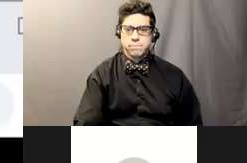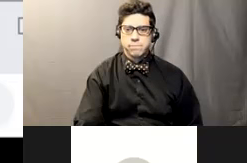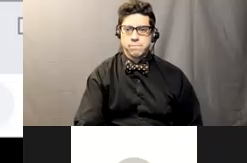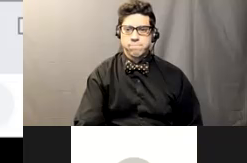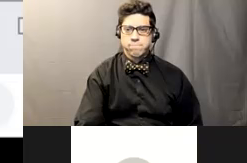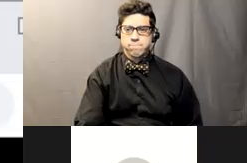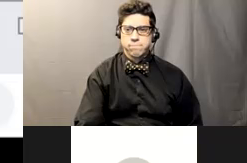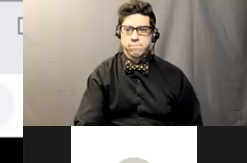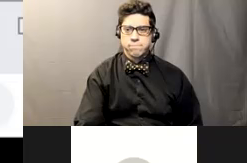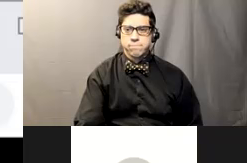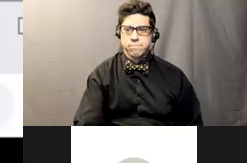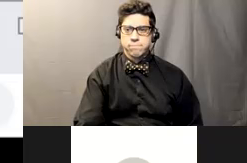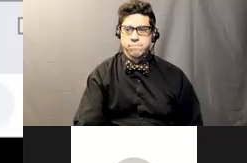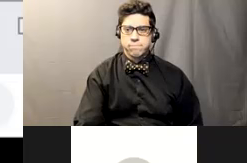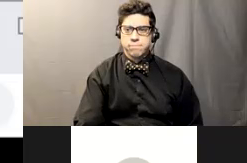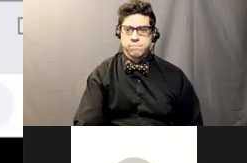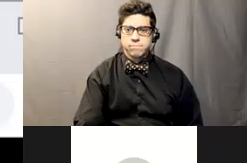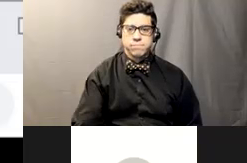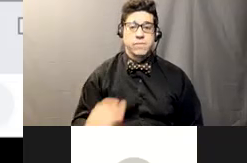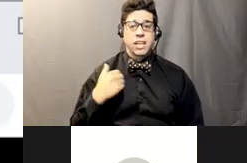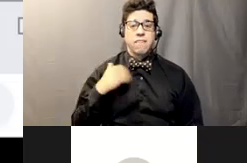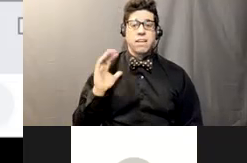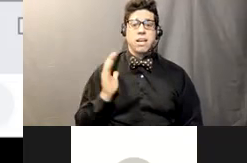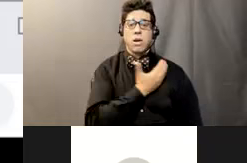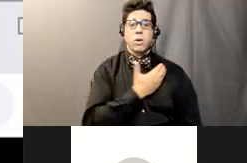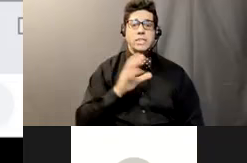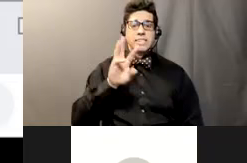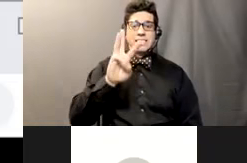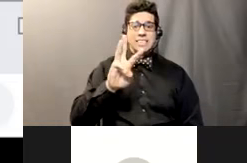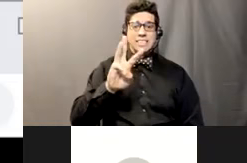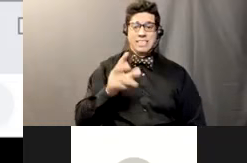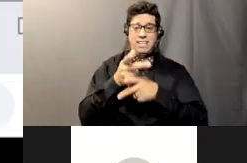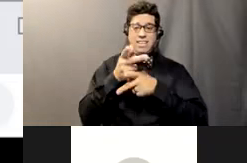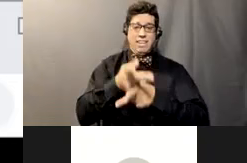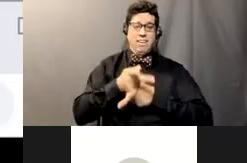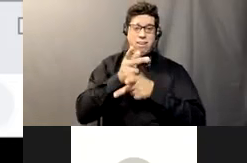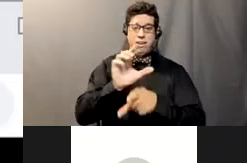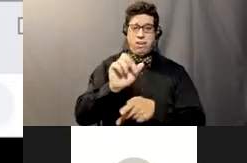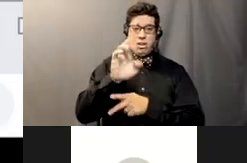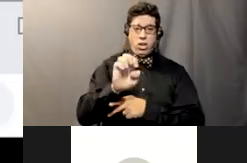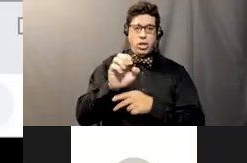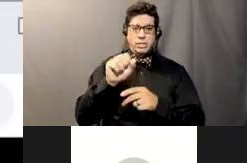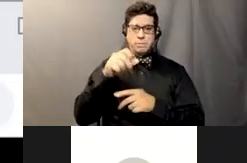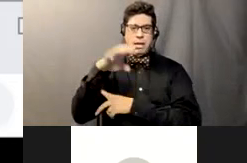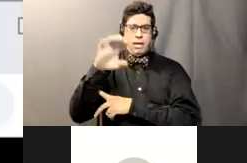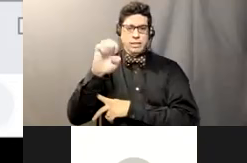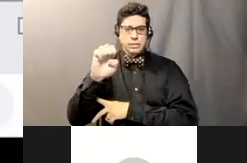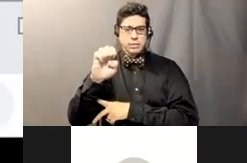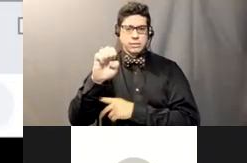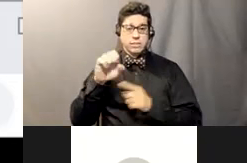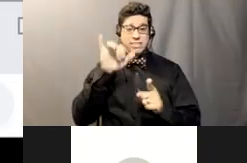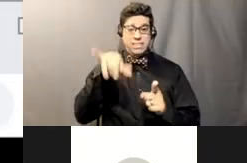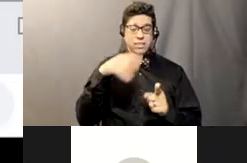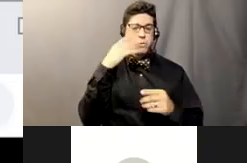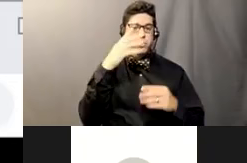spaces. So one of Dr. Gomez's goals, and one of the goals of our committee, was to provide access to our students and our